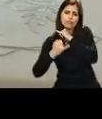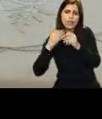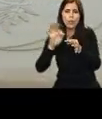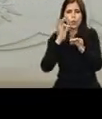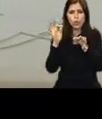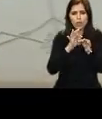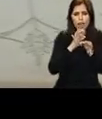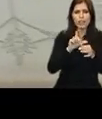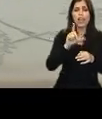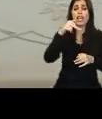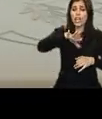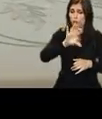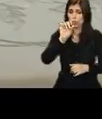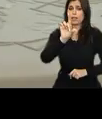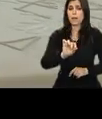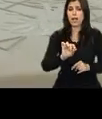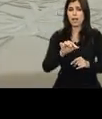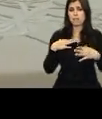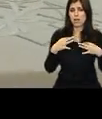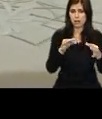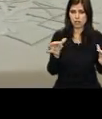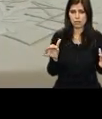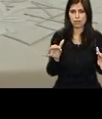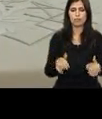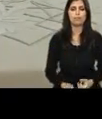from embroidery and linen work